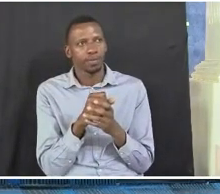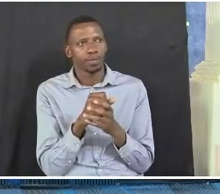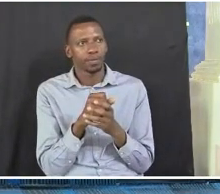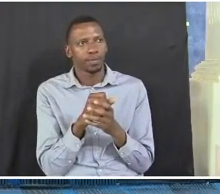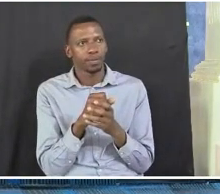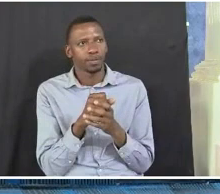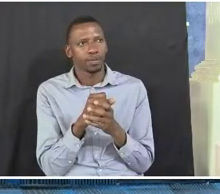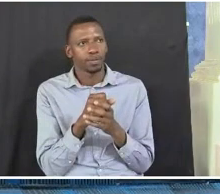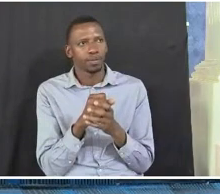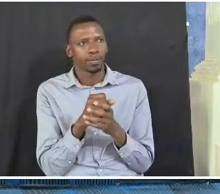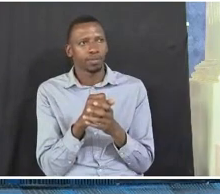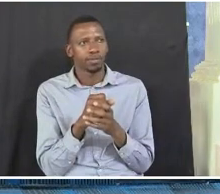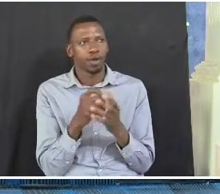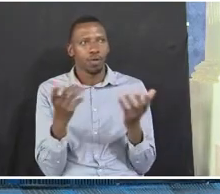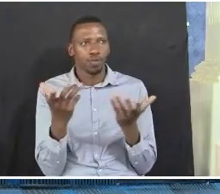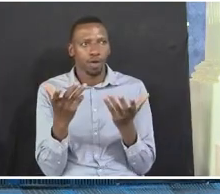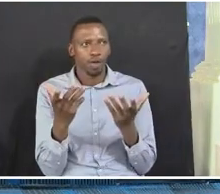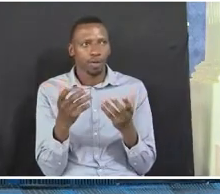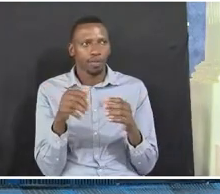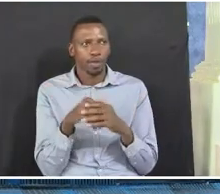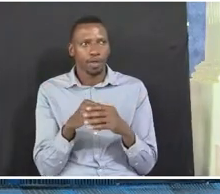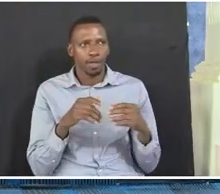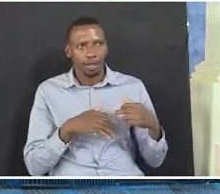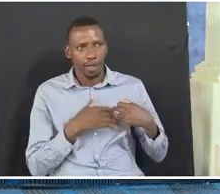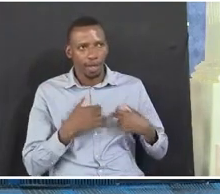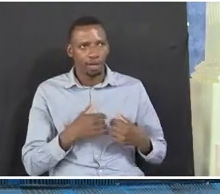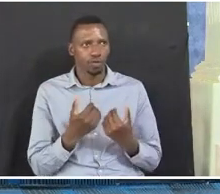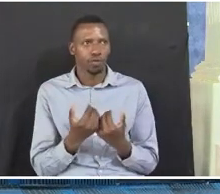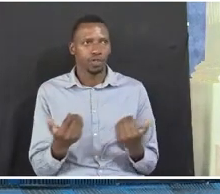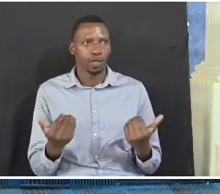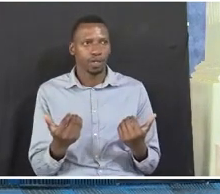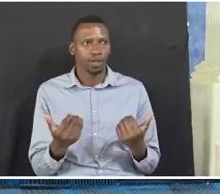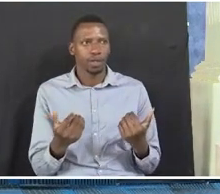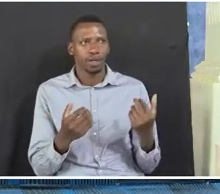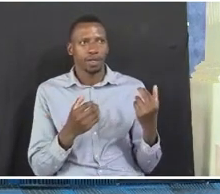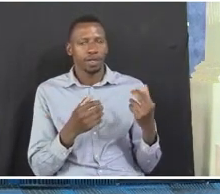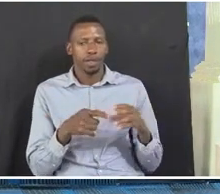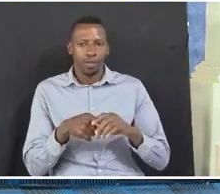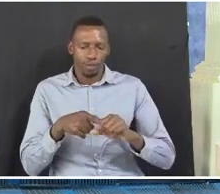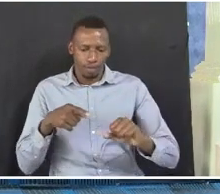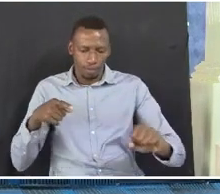foolishness is bound up in the heart of a child. The rod of correction